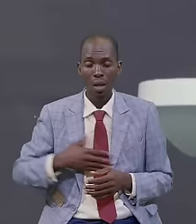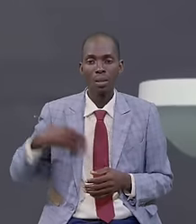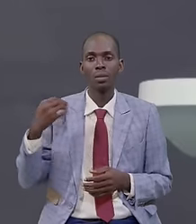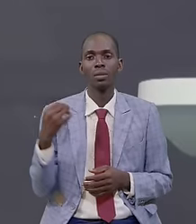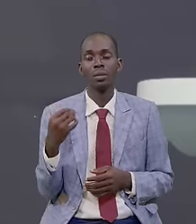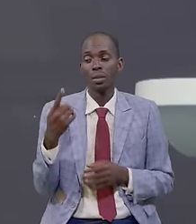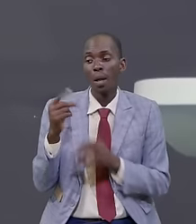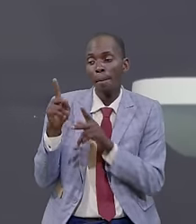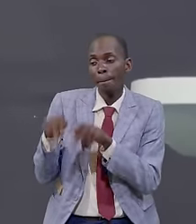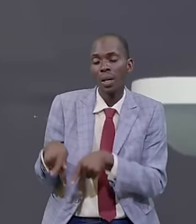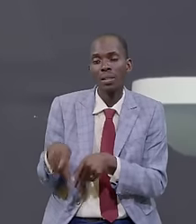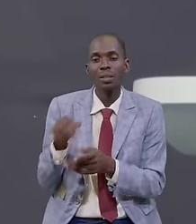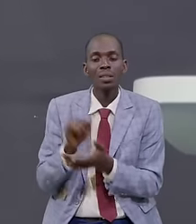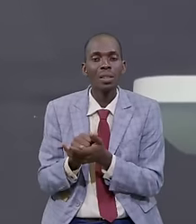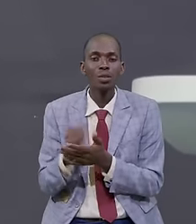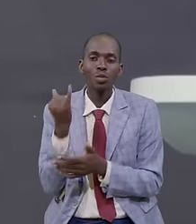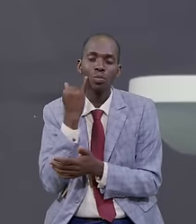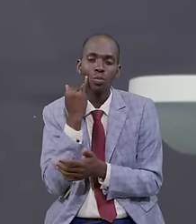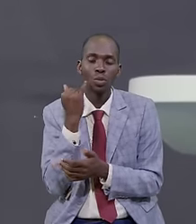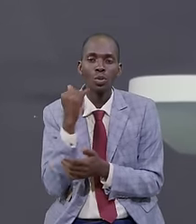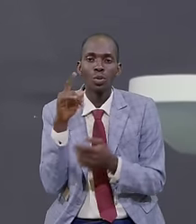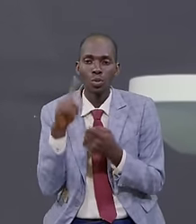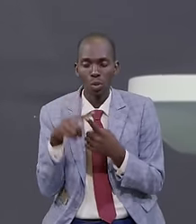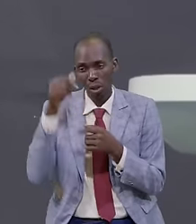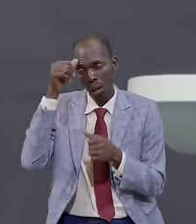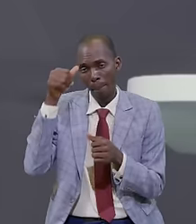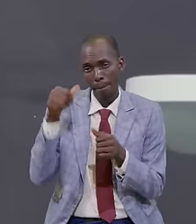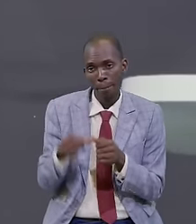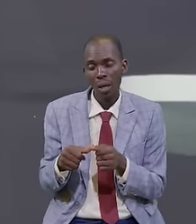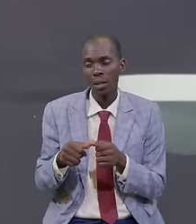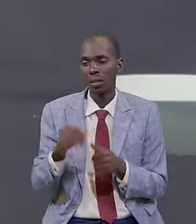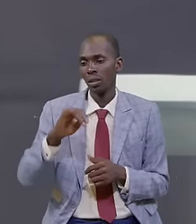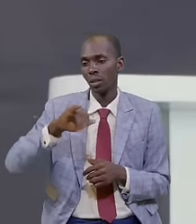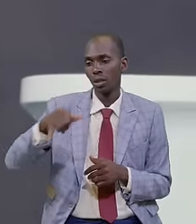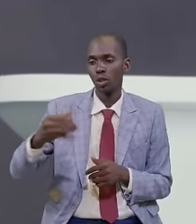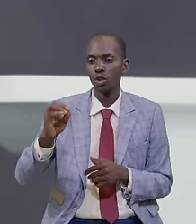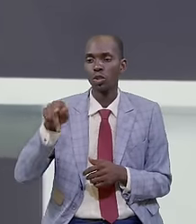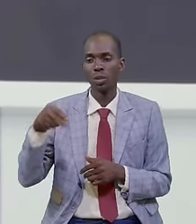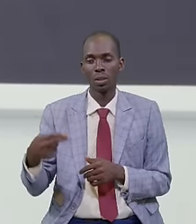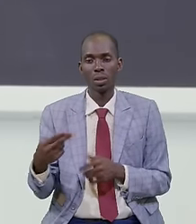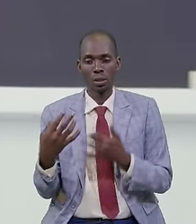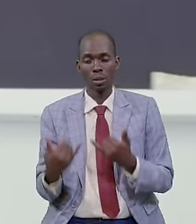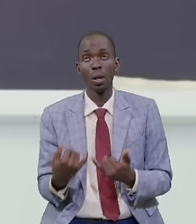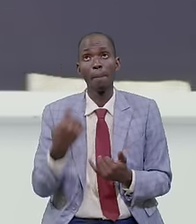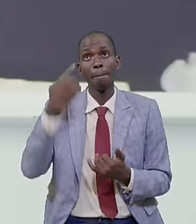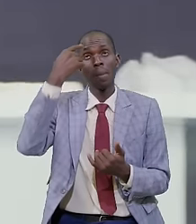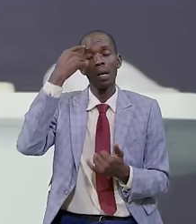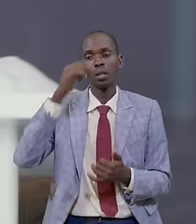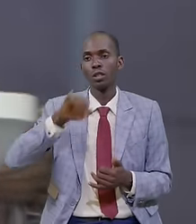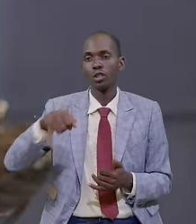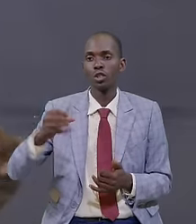remembered him at the right time. And when Pharaoh told his dream,